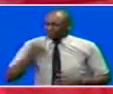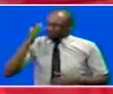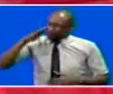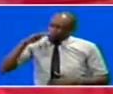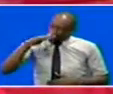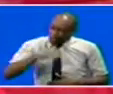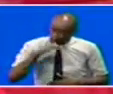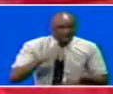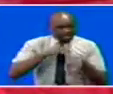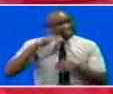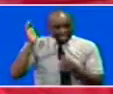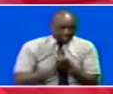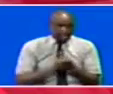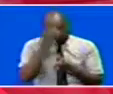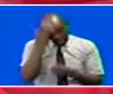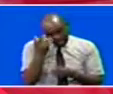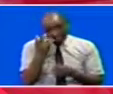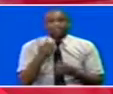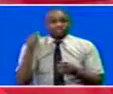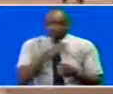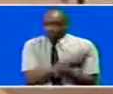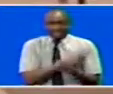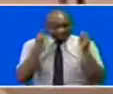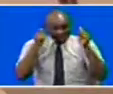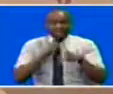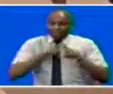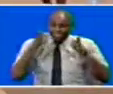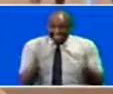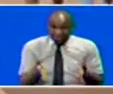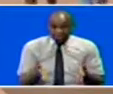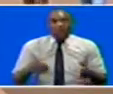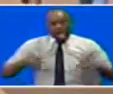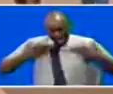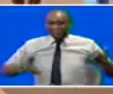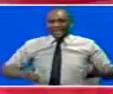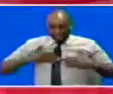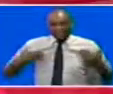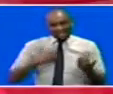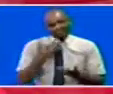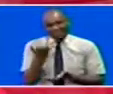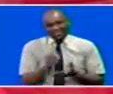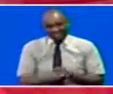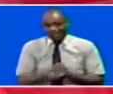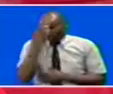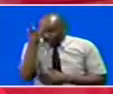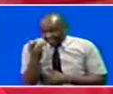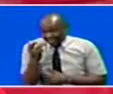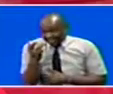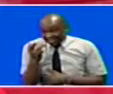chini juu ya hiyo mgomo ya madaktari. Sasa tuko na furaha tele kwa